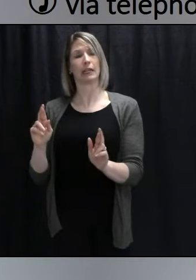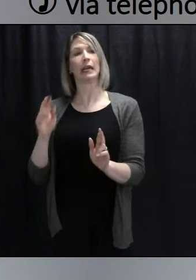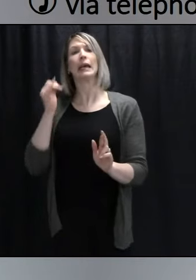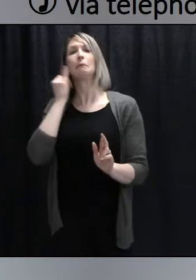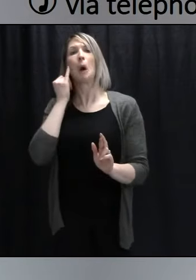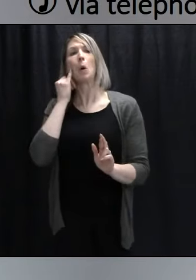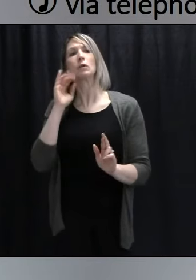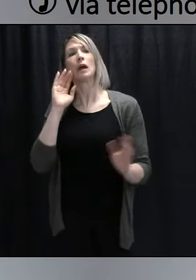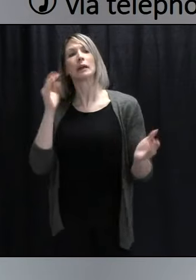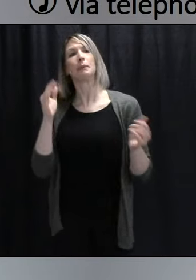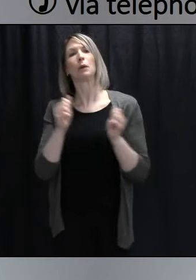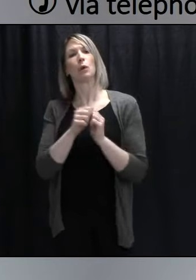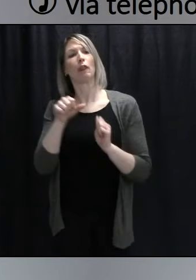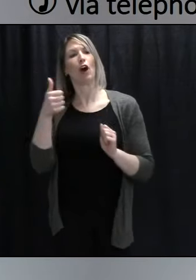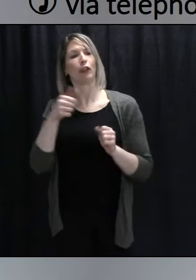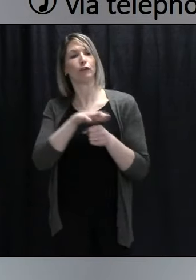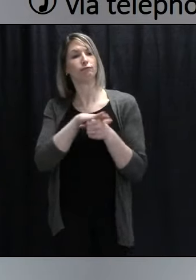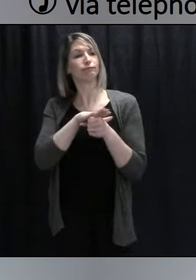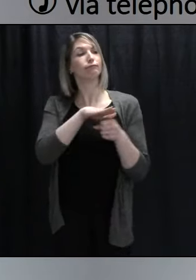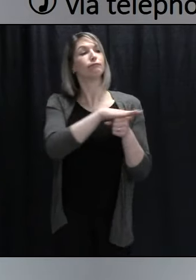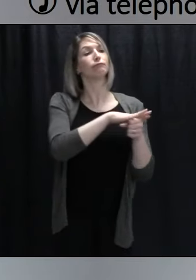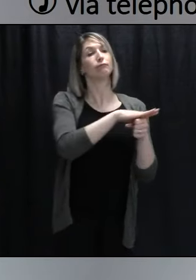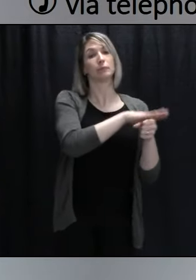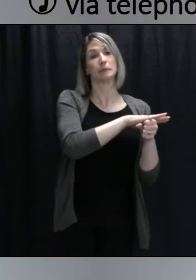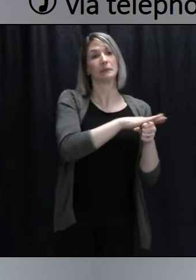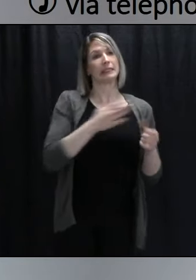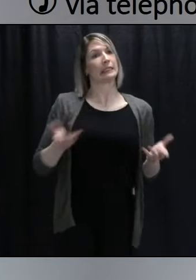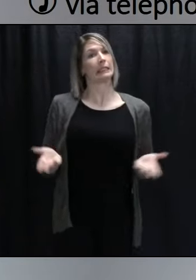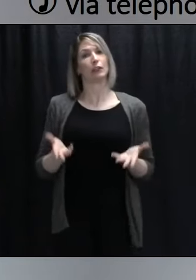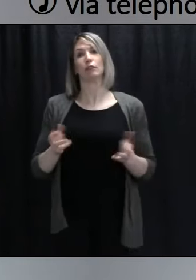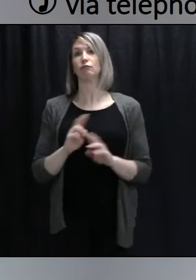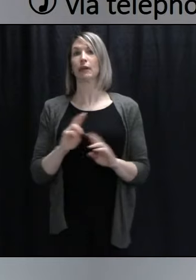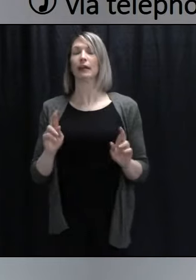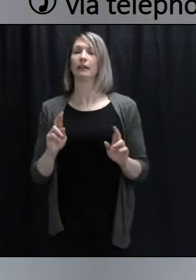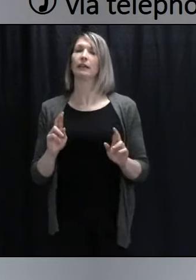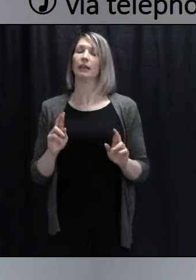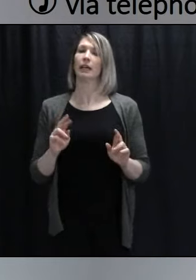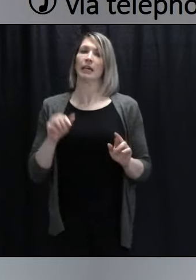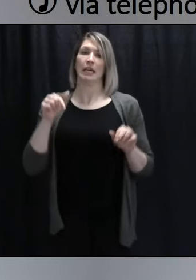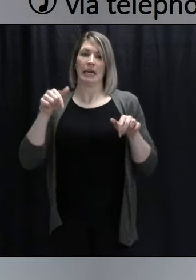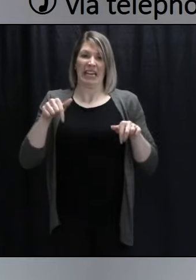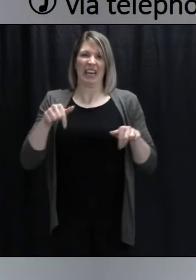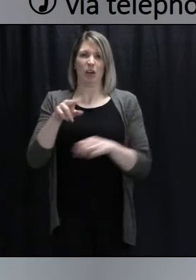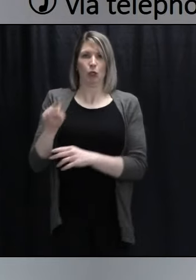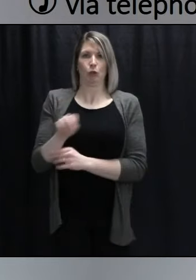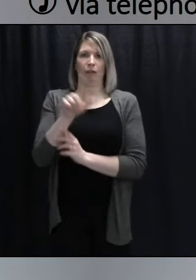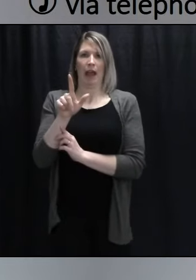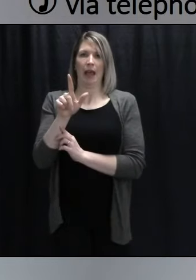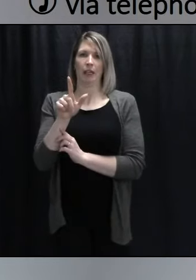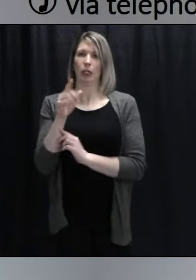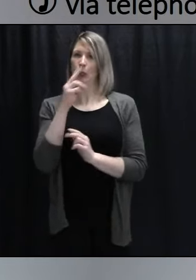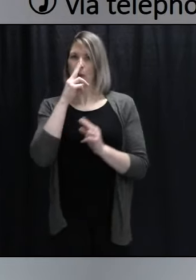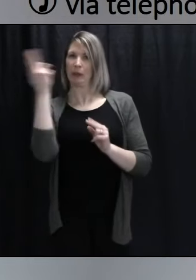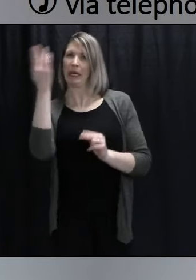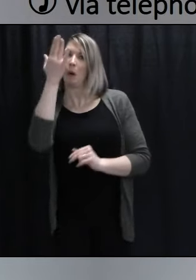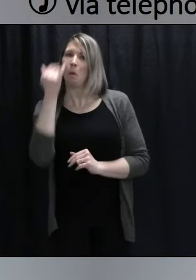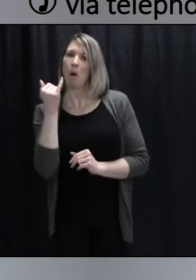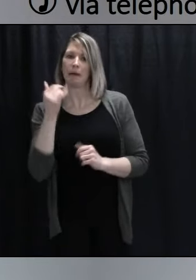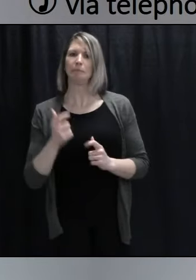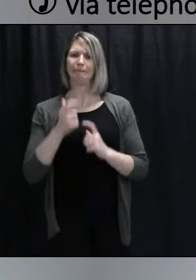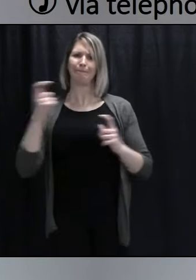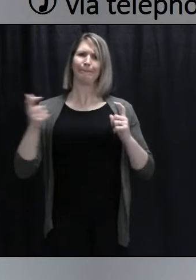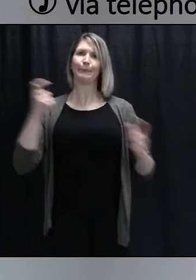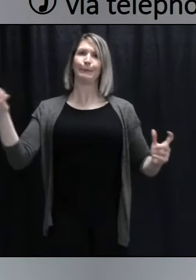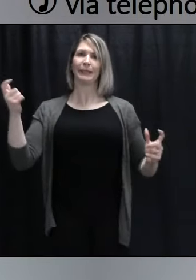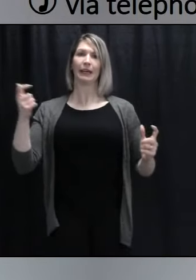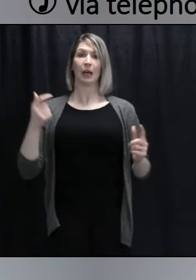the clustering is a feature of our geography. We have a wide,